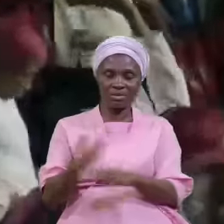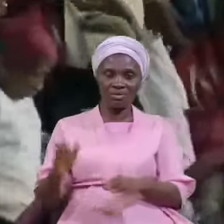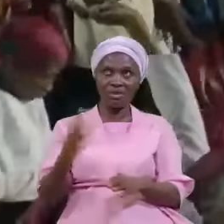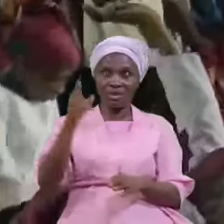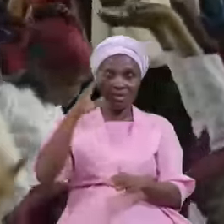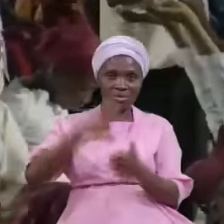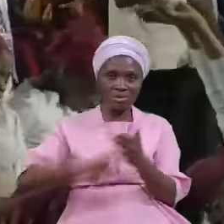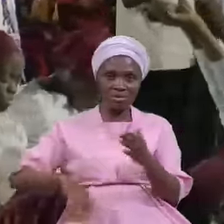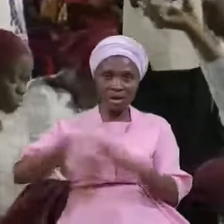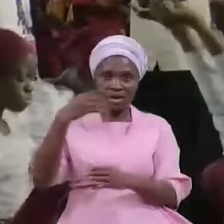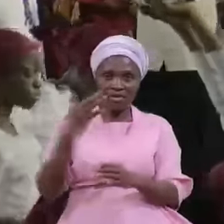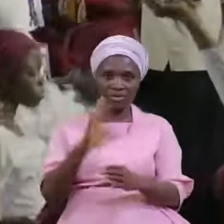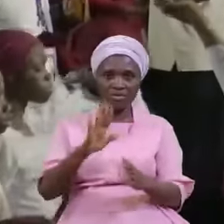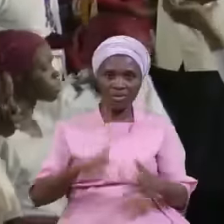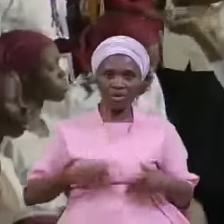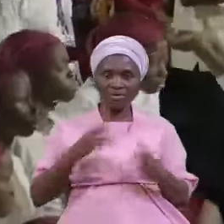Jesus' name.